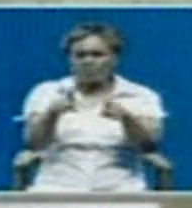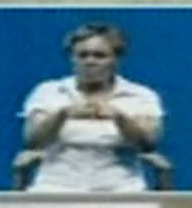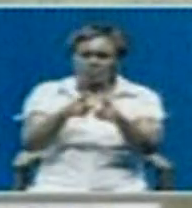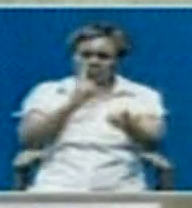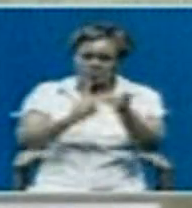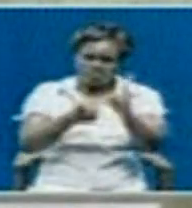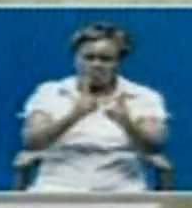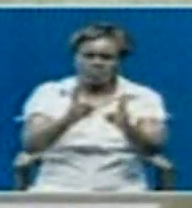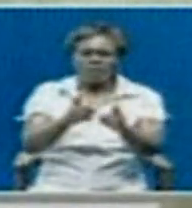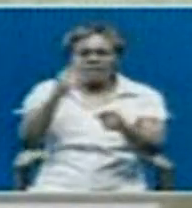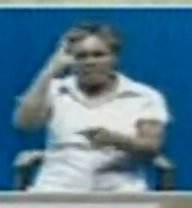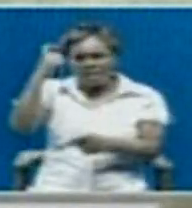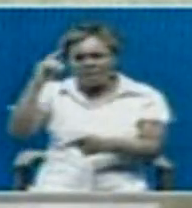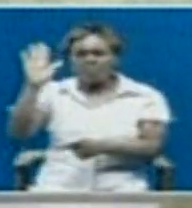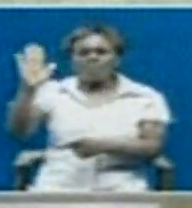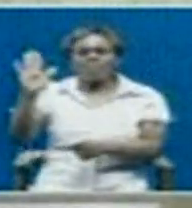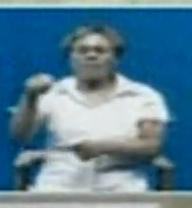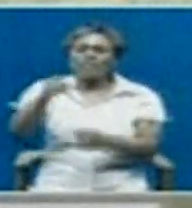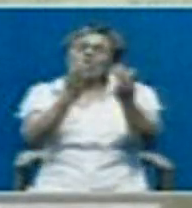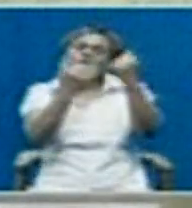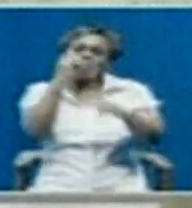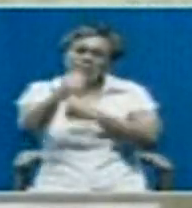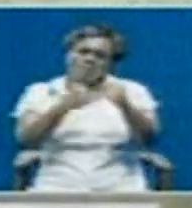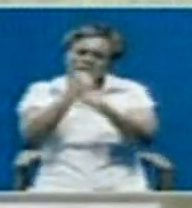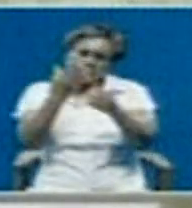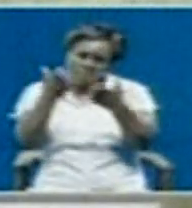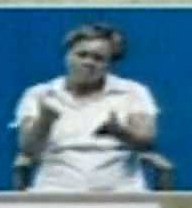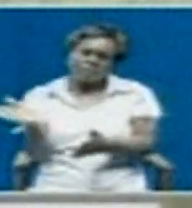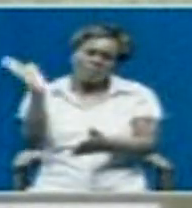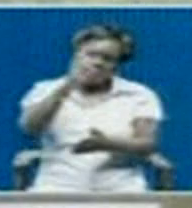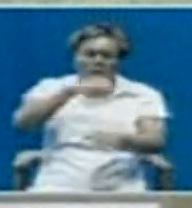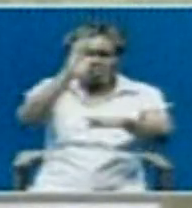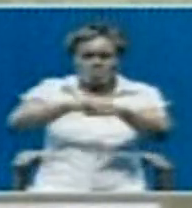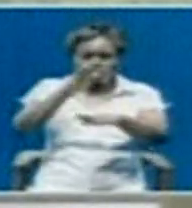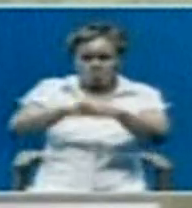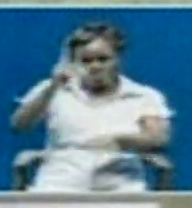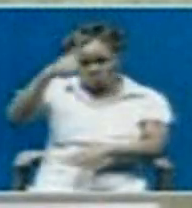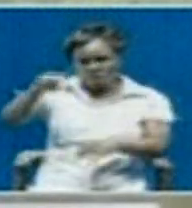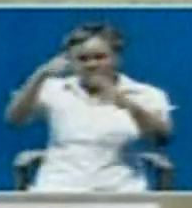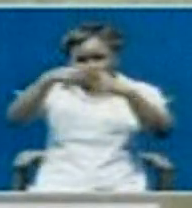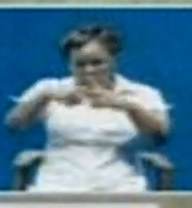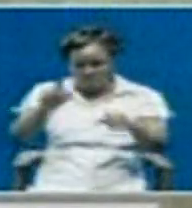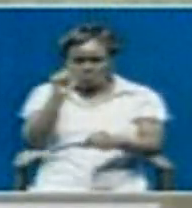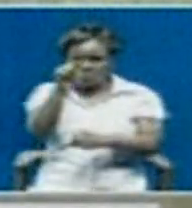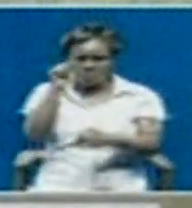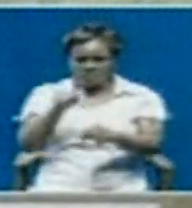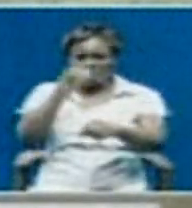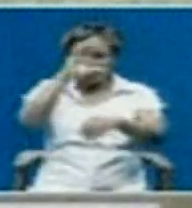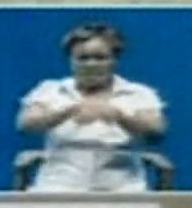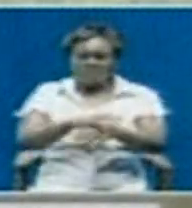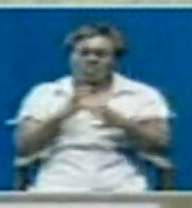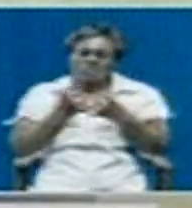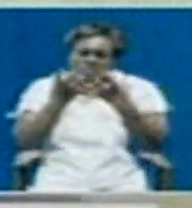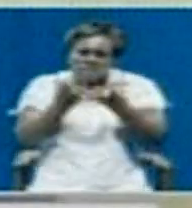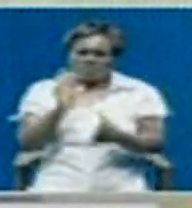his athletic dream in Japan, hopes that this year is going to return good results and start paying dividends for the sacrifice he